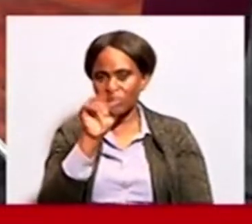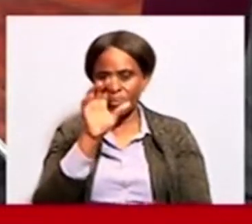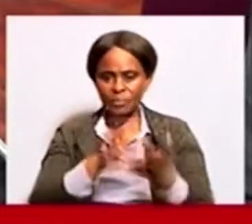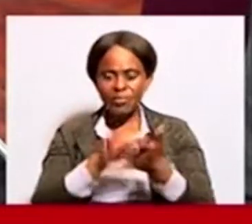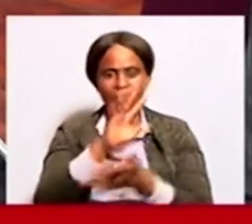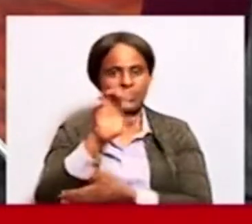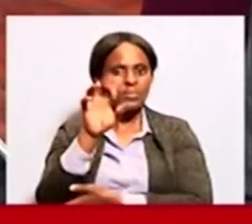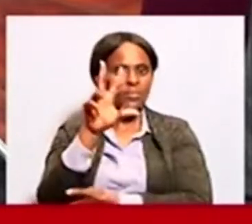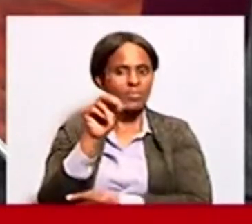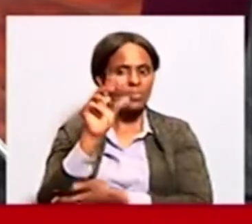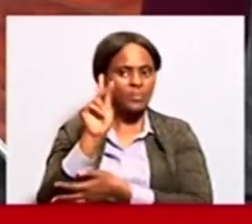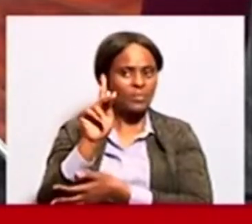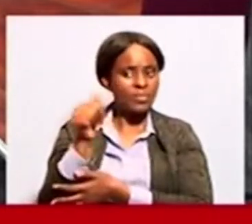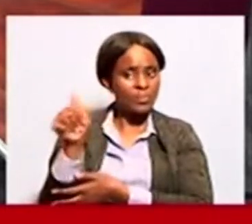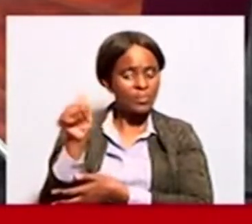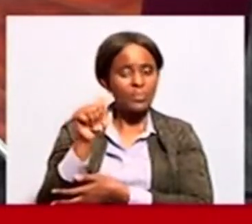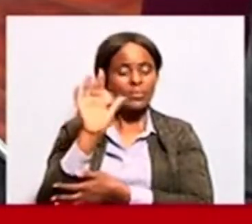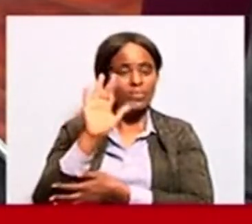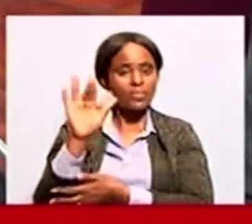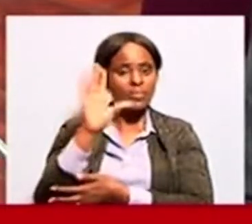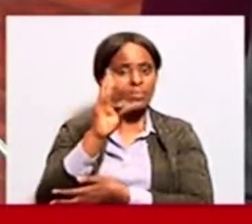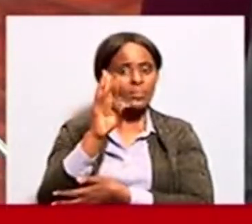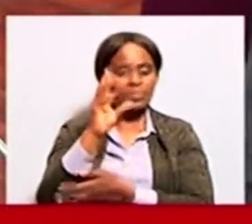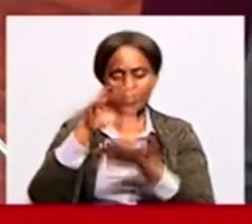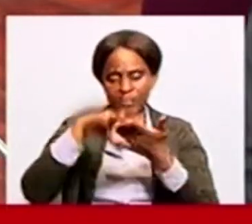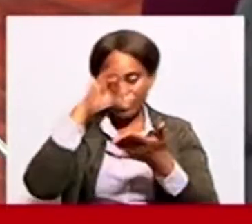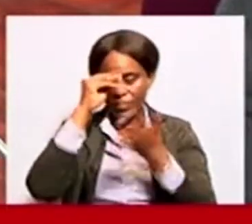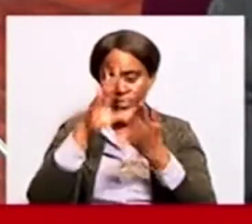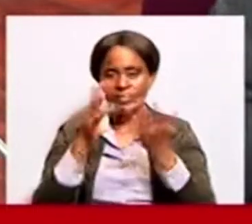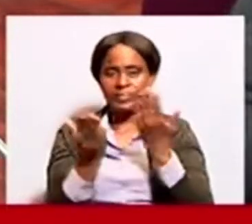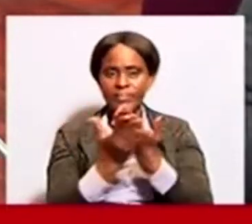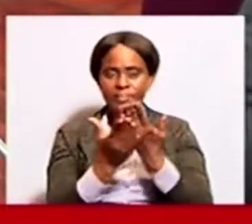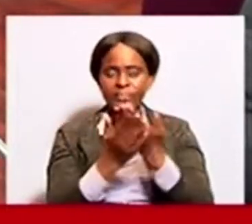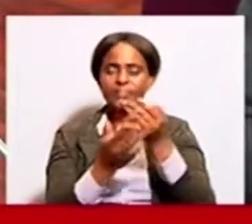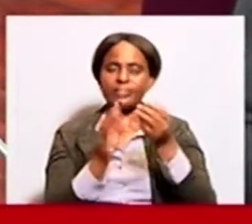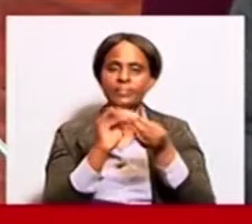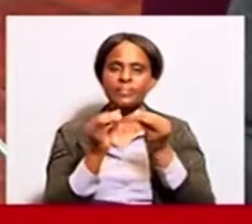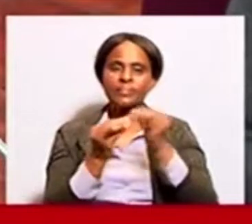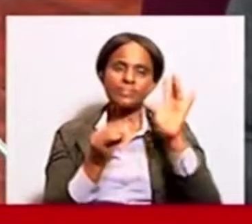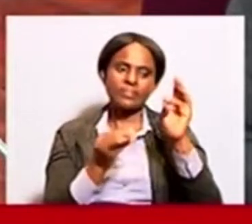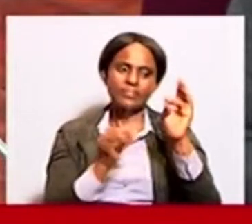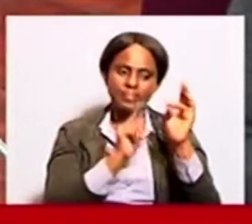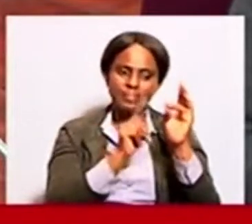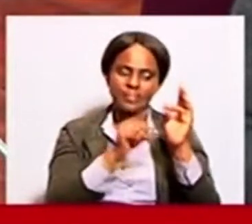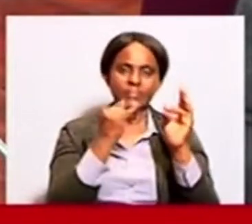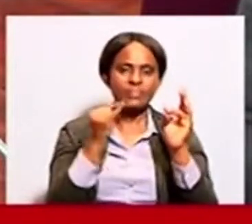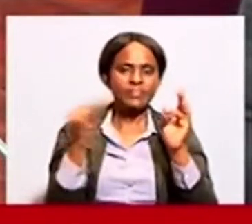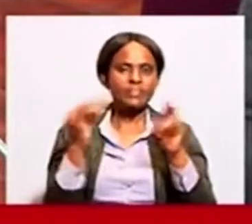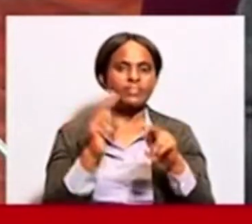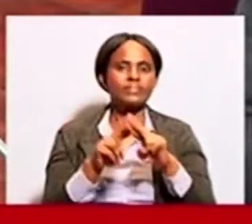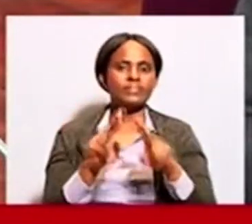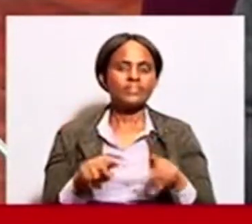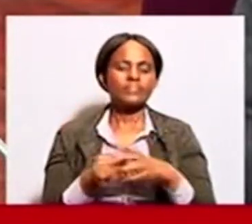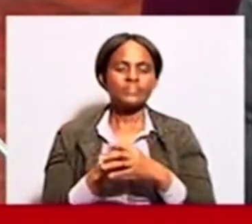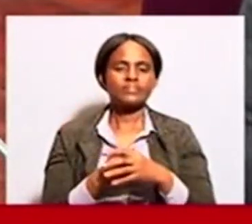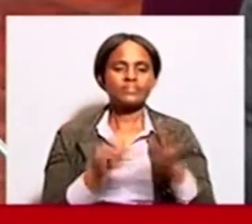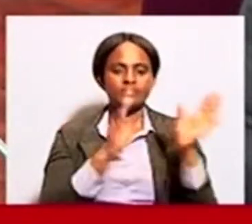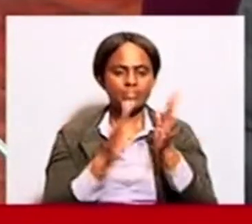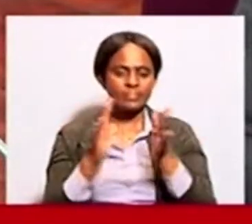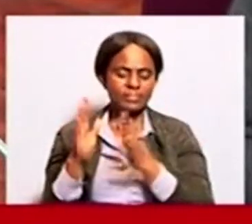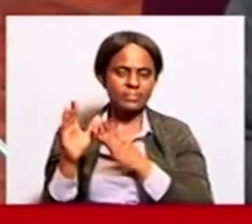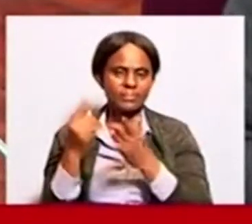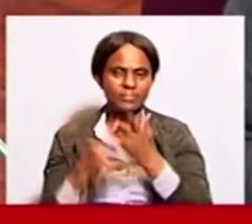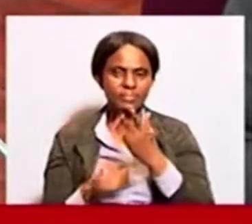22,530 kwacha in respect of the 6 learners. Appendix 7 speaks to this issue, Chair. Remedial